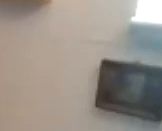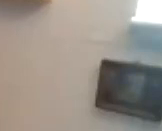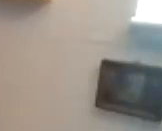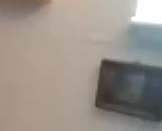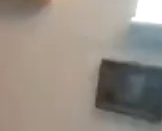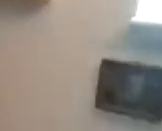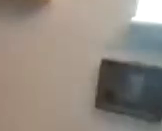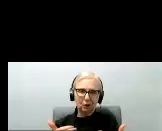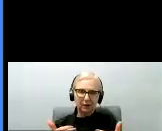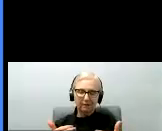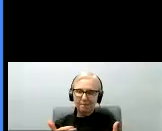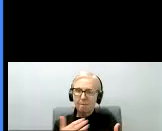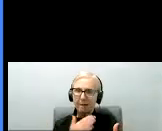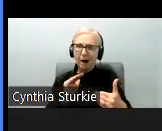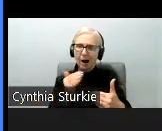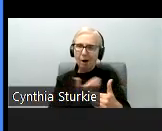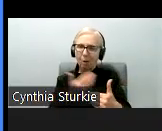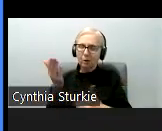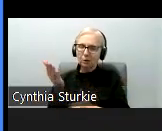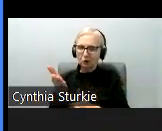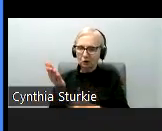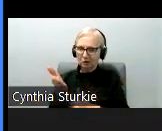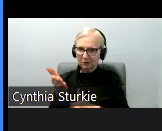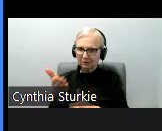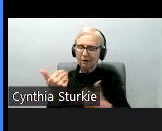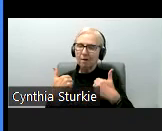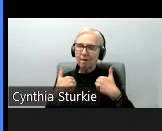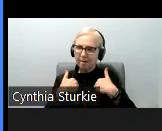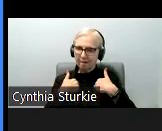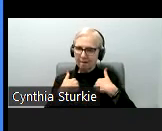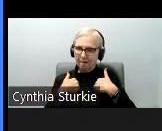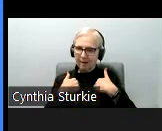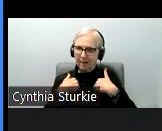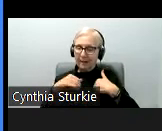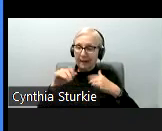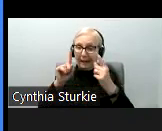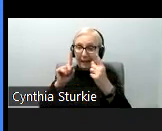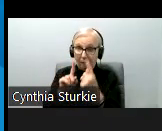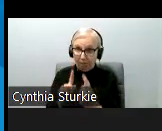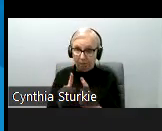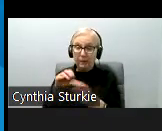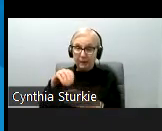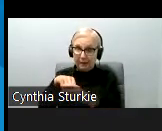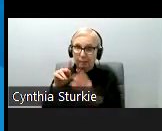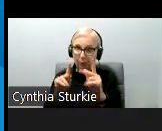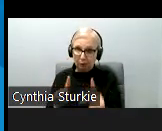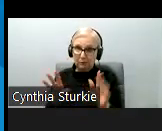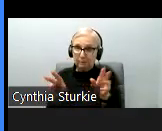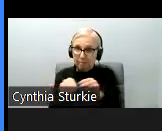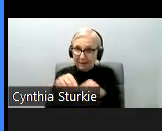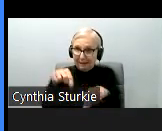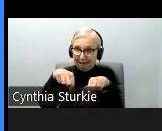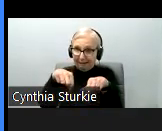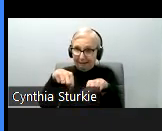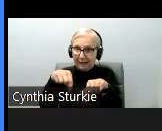giving our little spiel. So we have our in-person meeting this